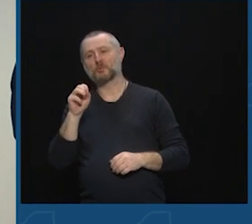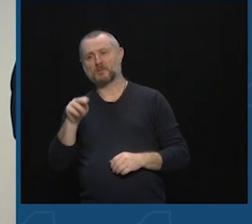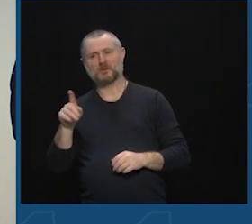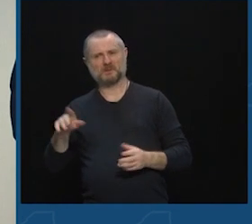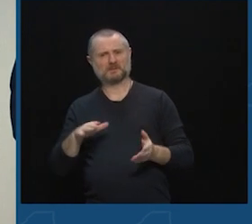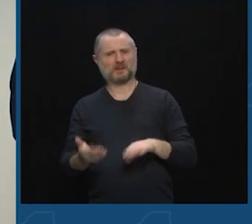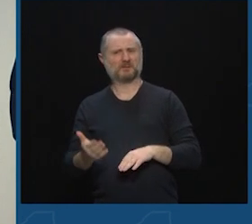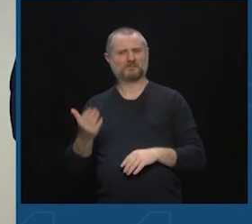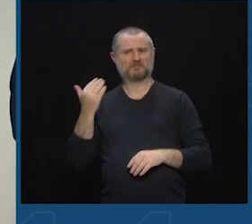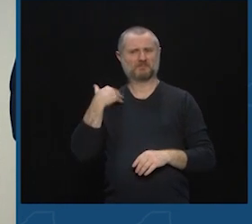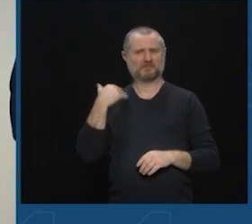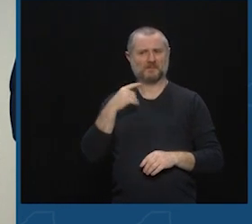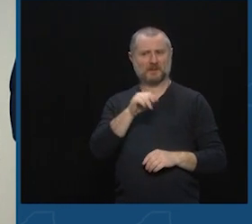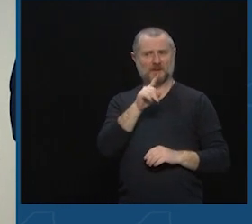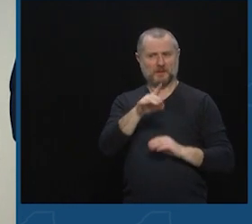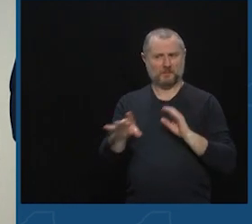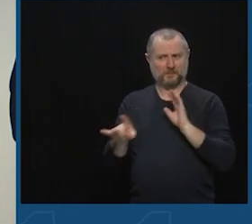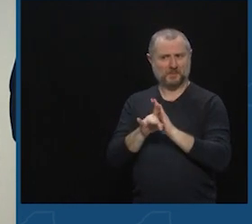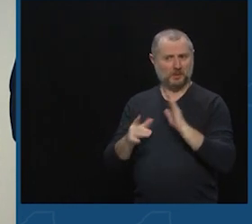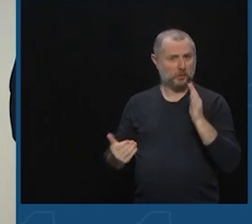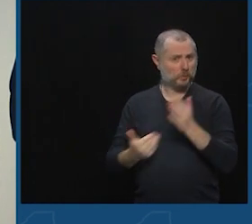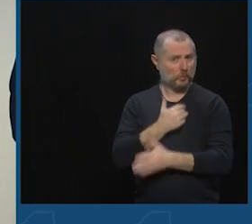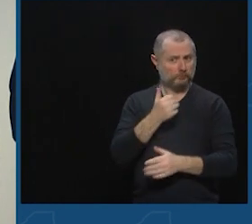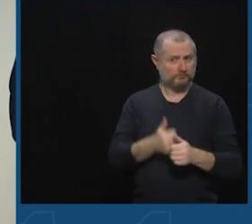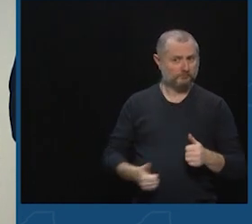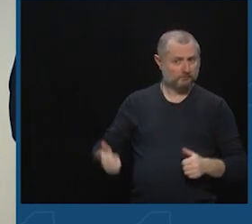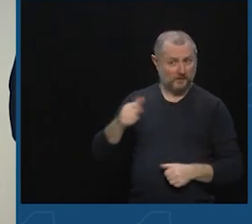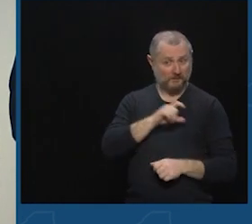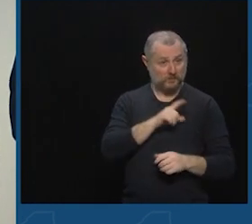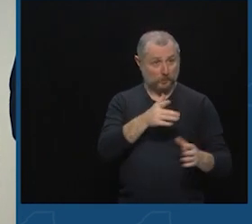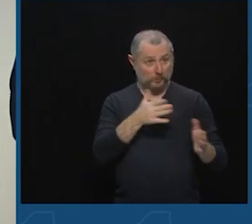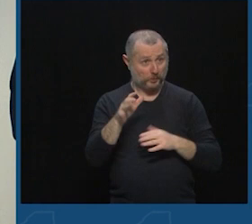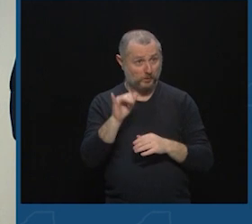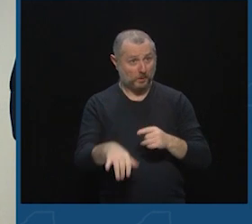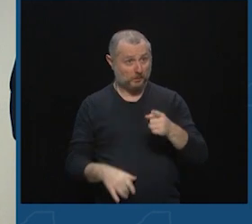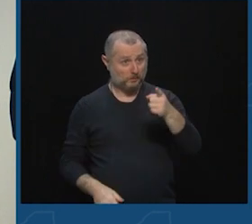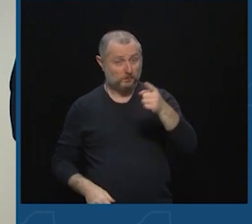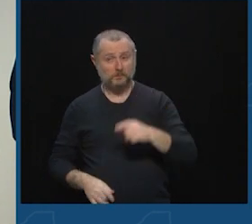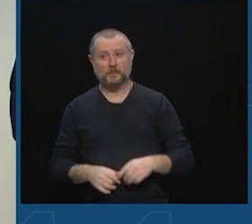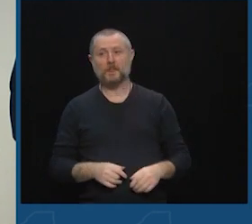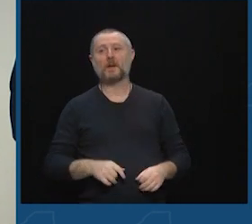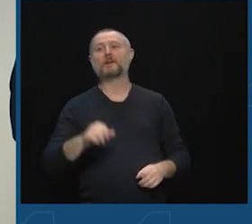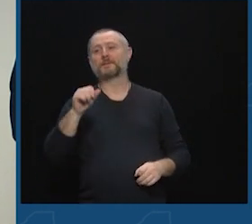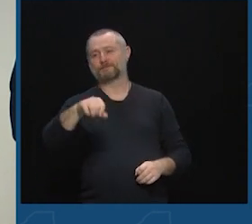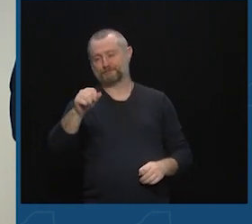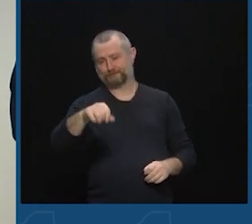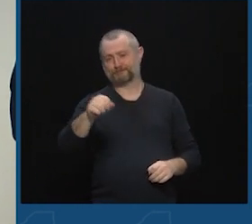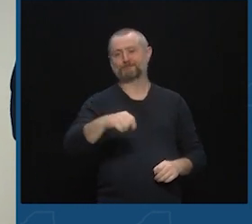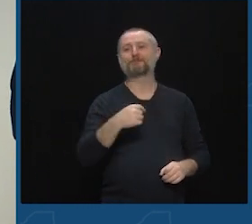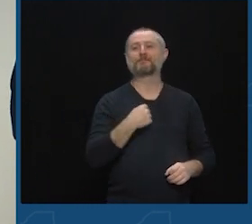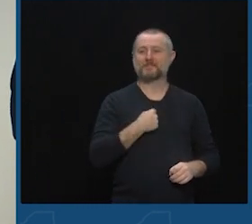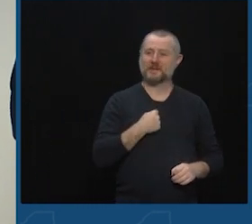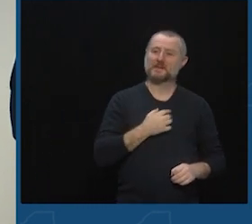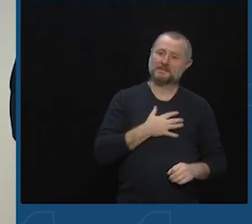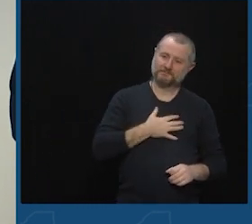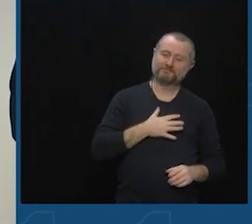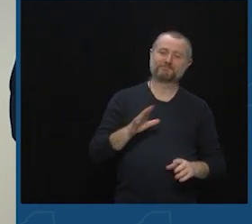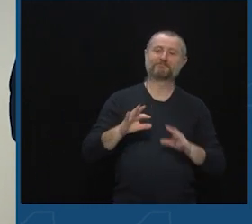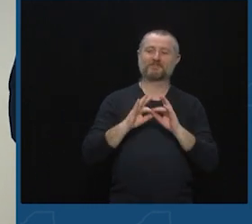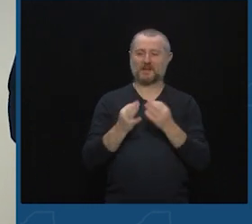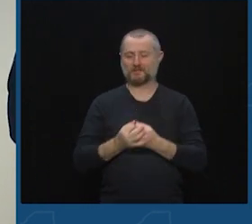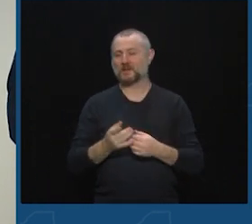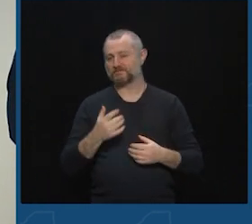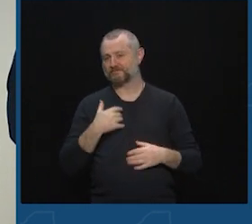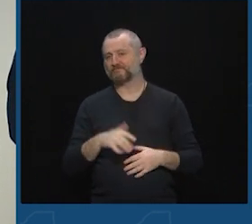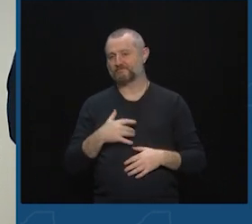sheriff. Are there plans for you to do so? Yes, and our sympathies go out to Sheriff Anderson's family. We sent